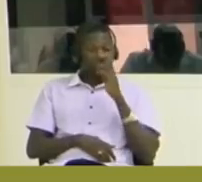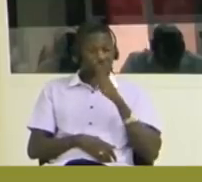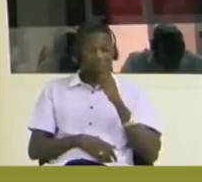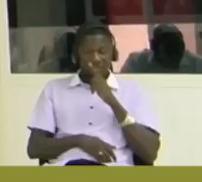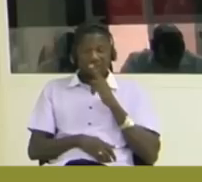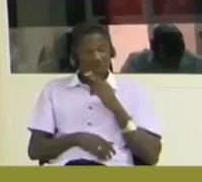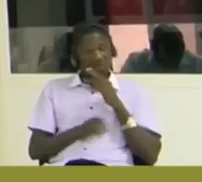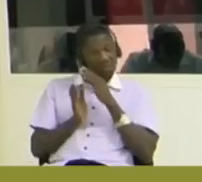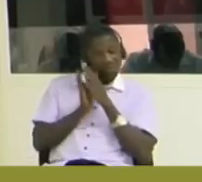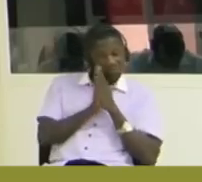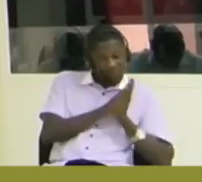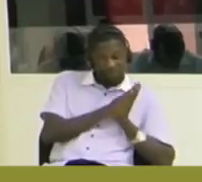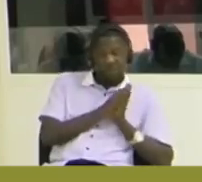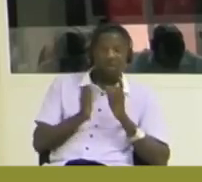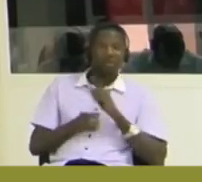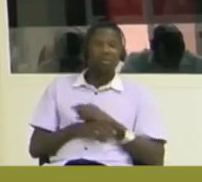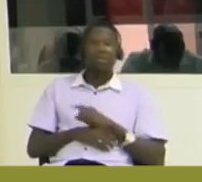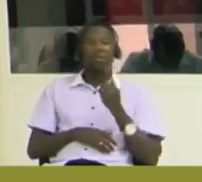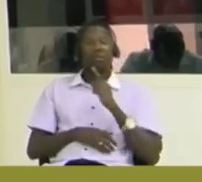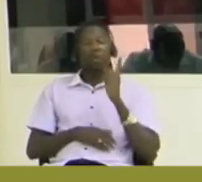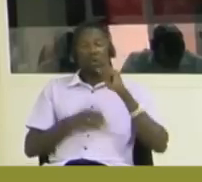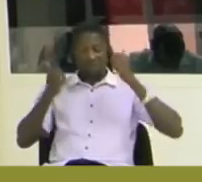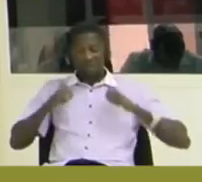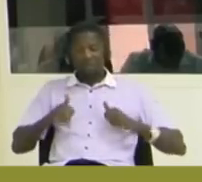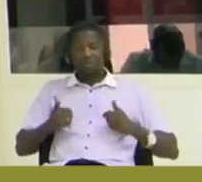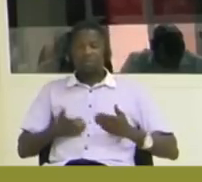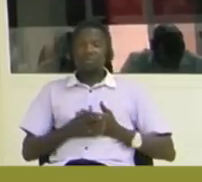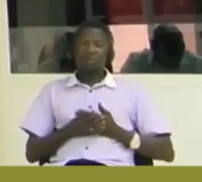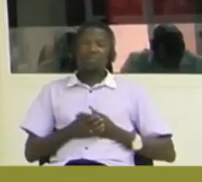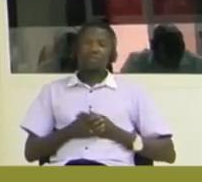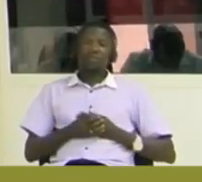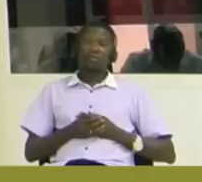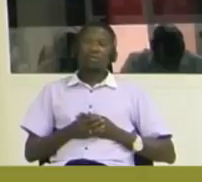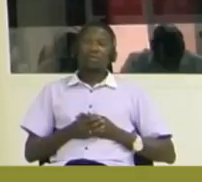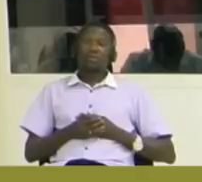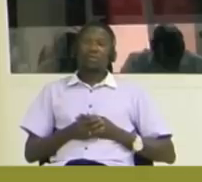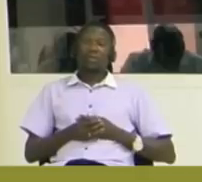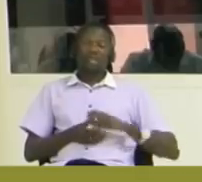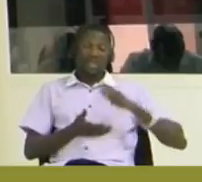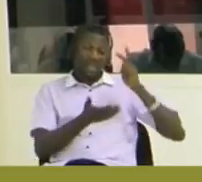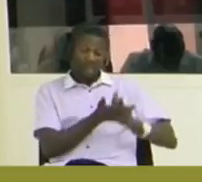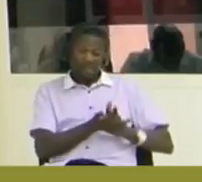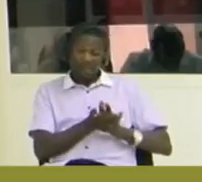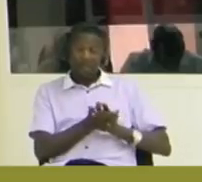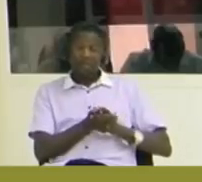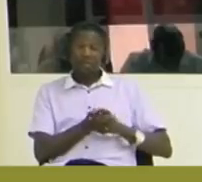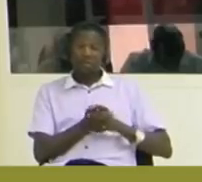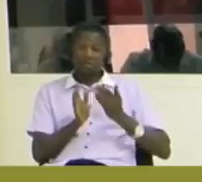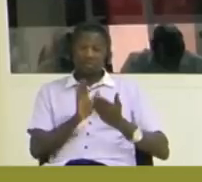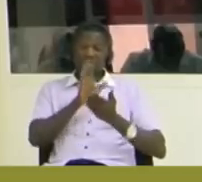And the evidence before this commission is completely different.